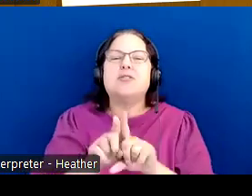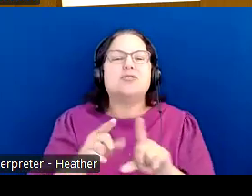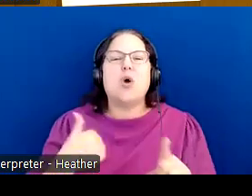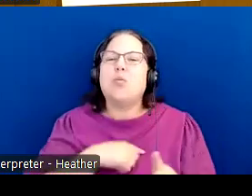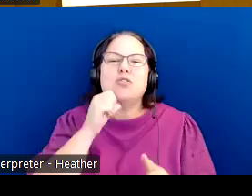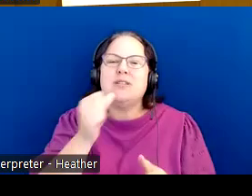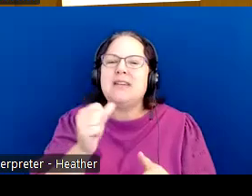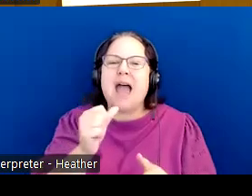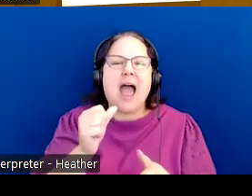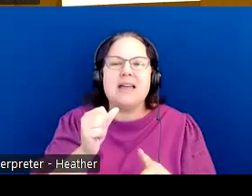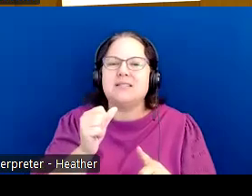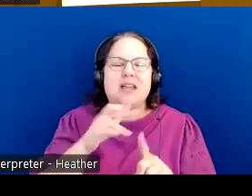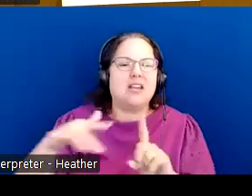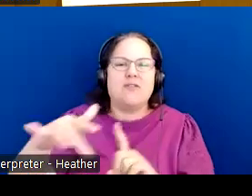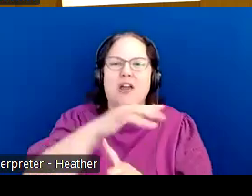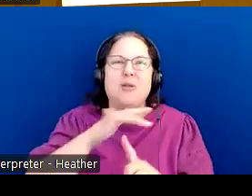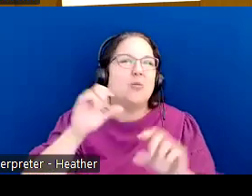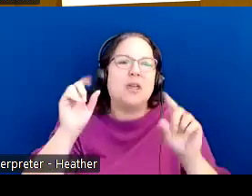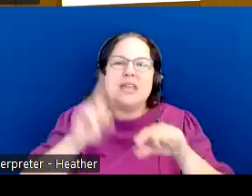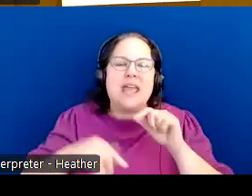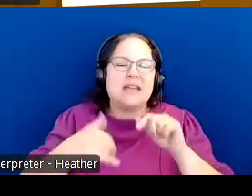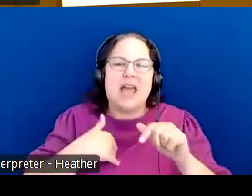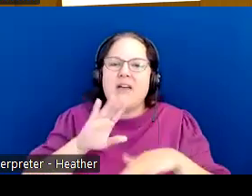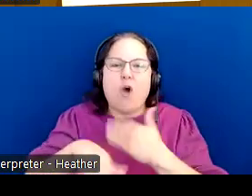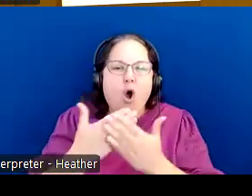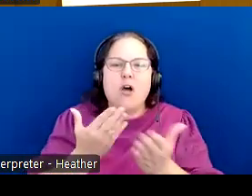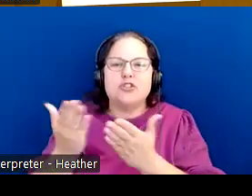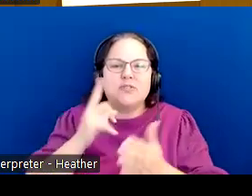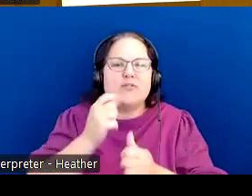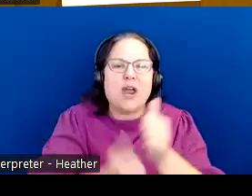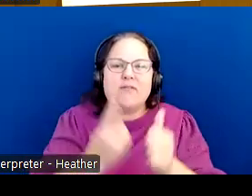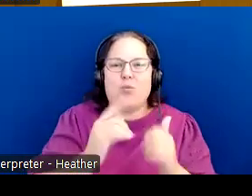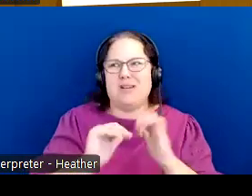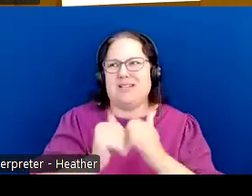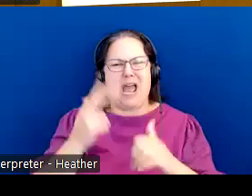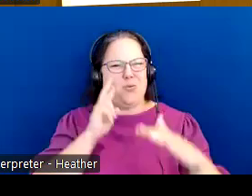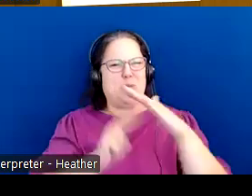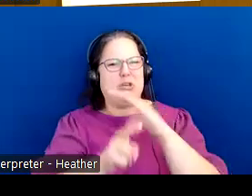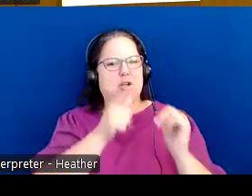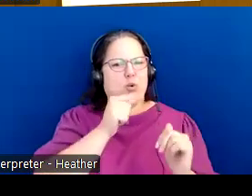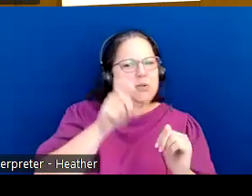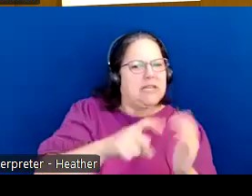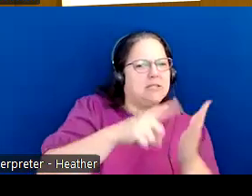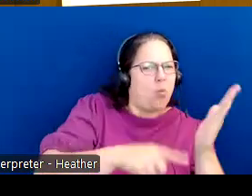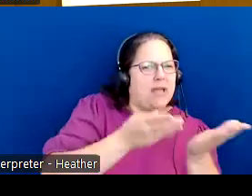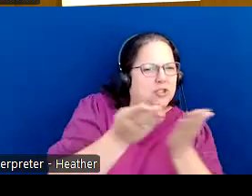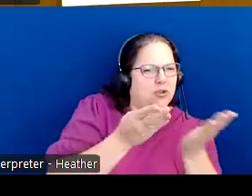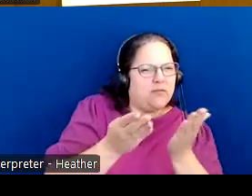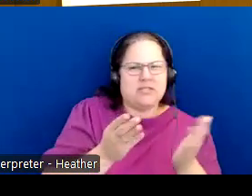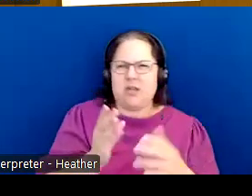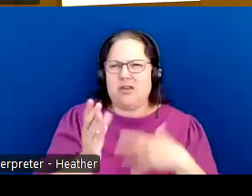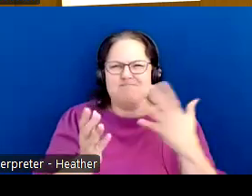can give all services to everyone. So how do we predict who is going to need these services and where